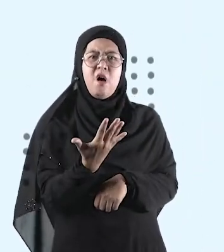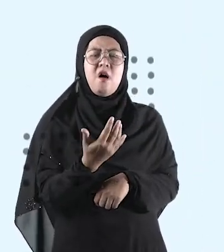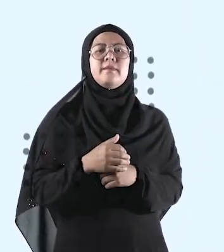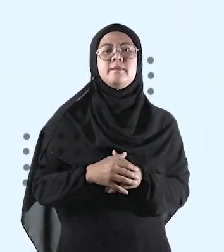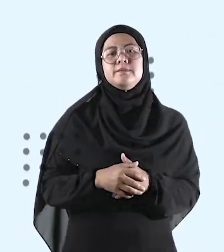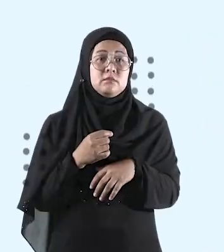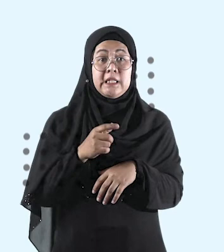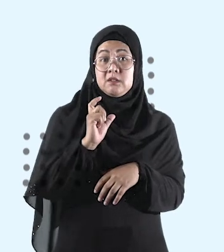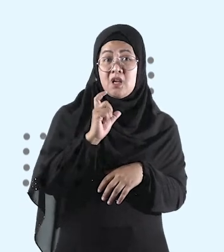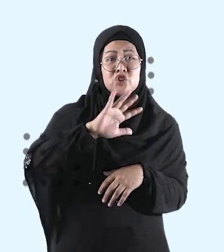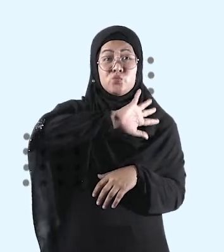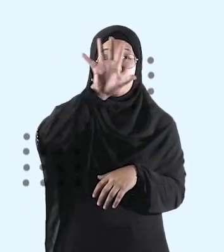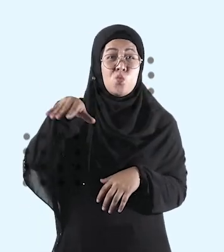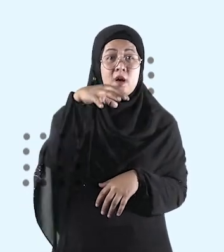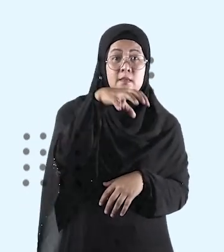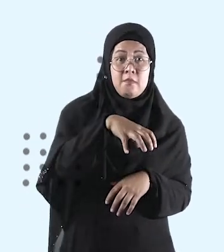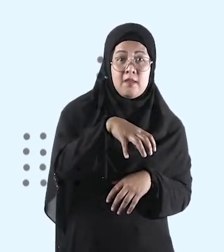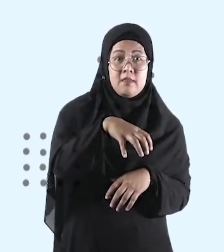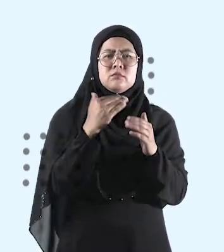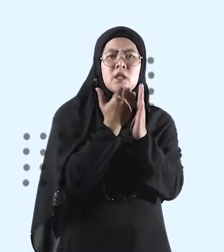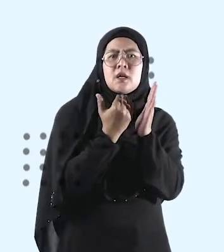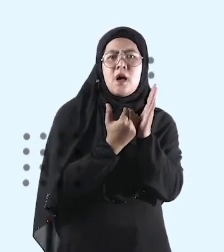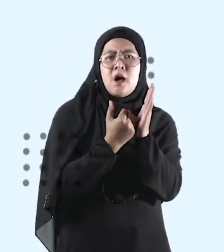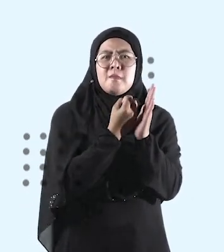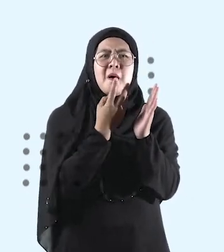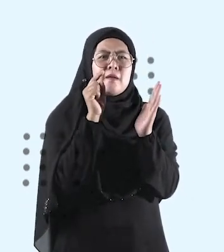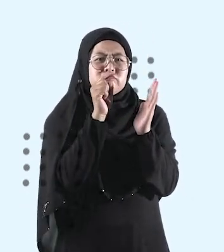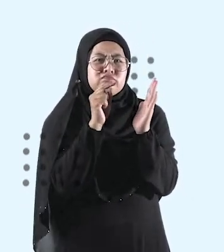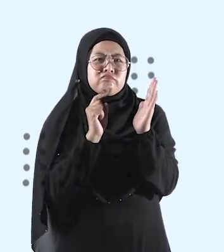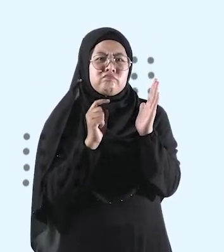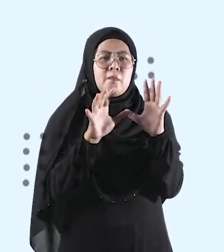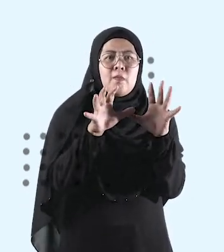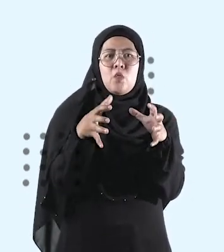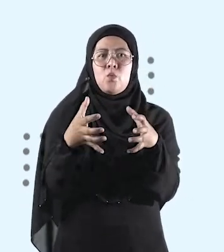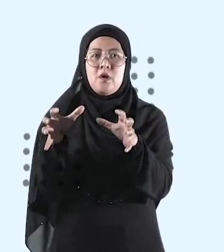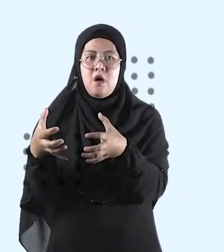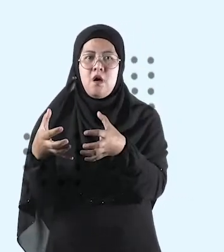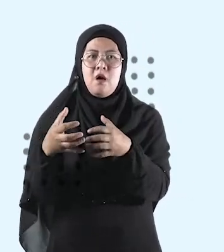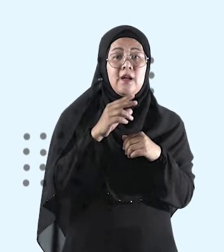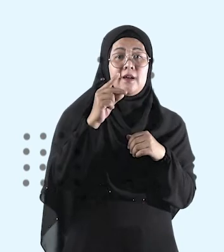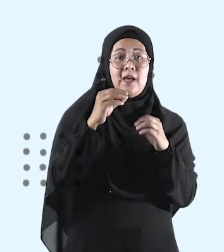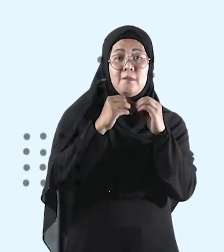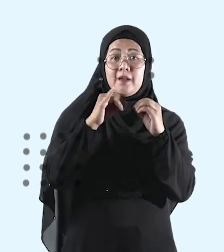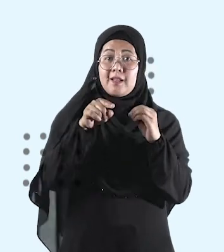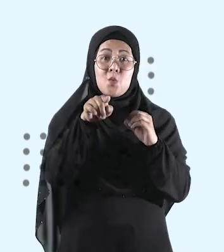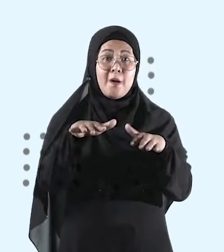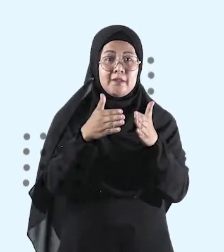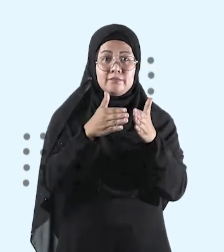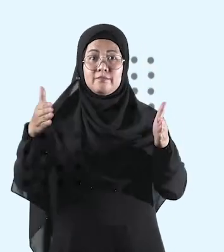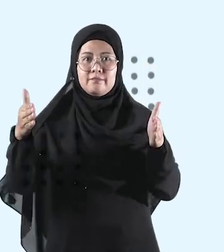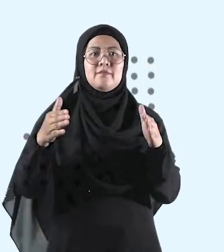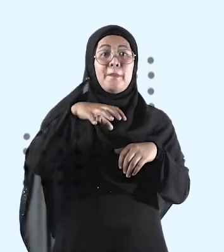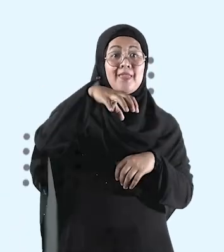like? All mapping methods will be processed into data in object points before processed into an Indonesia Topographic